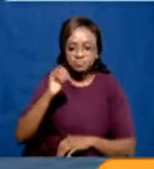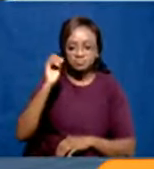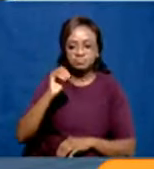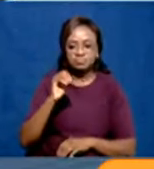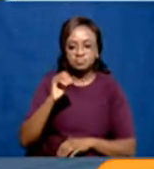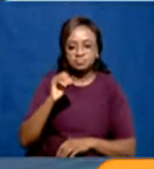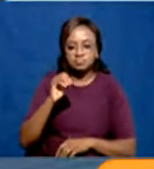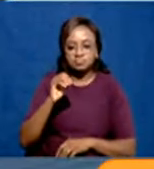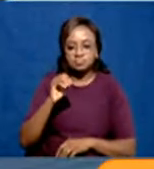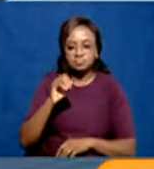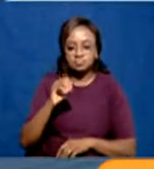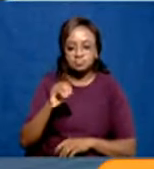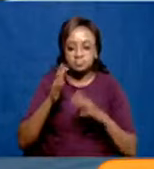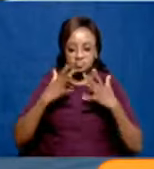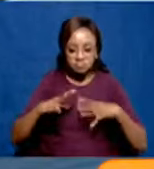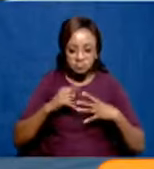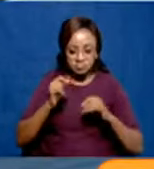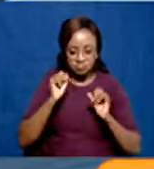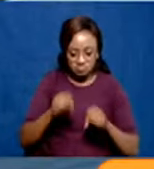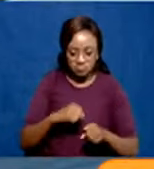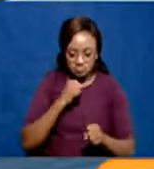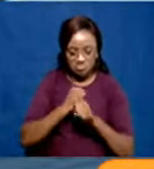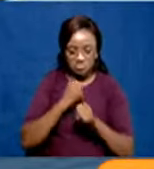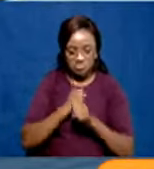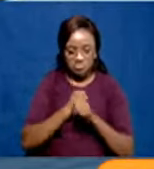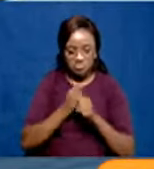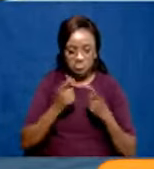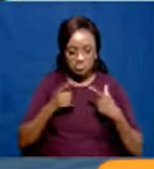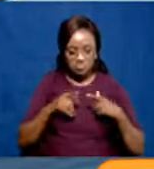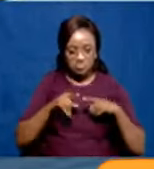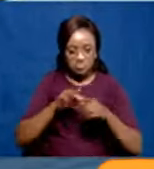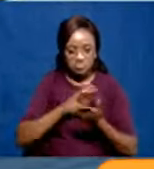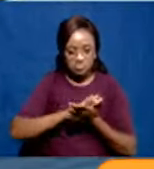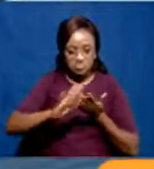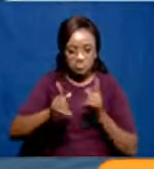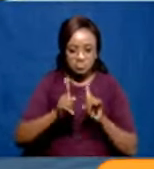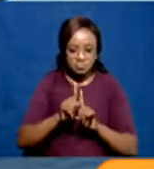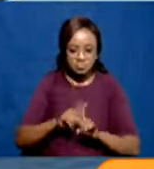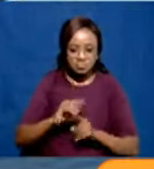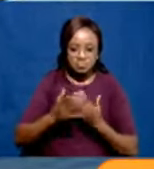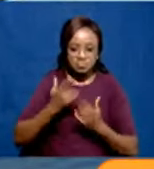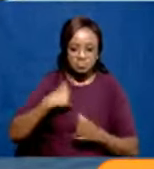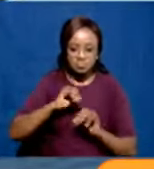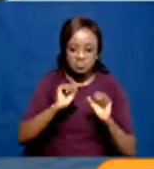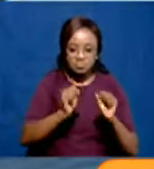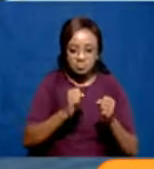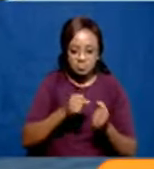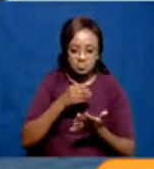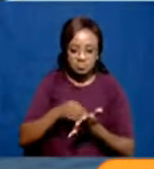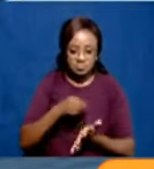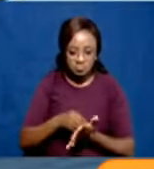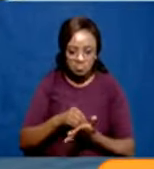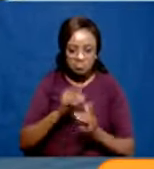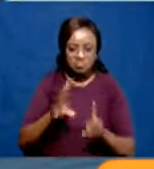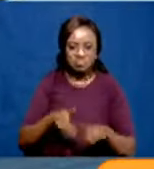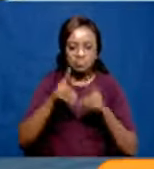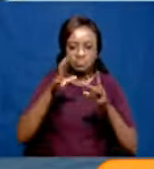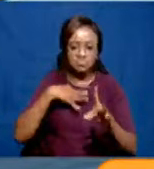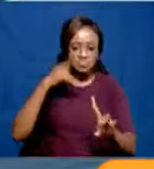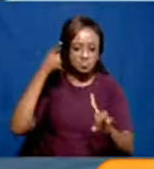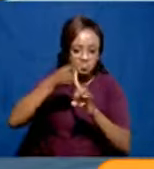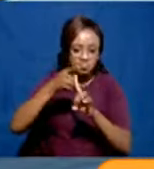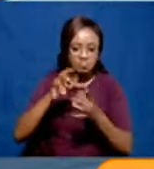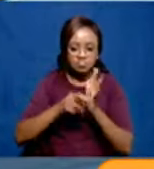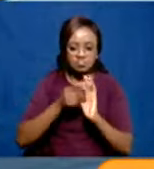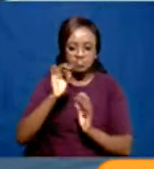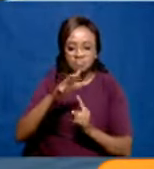be able to carry out this function efficiently, all right, and help us save money and still deliver on what we were supposed to do, then that option